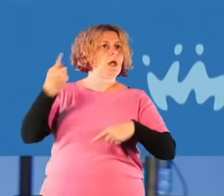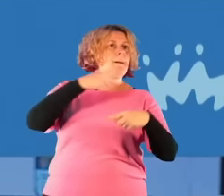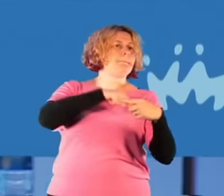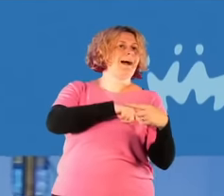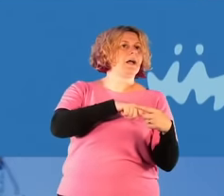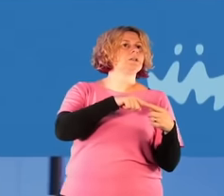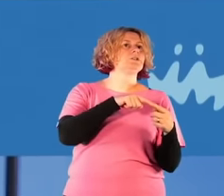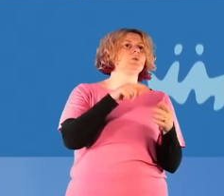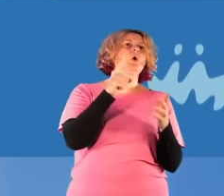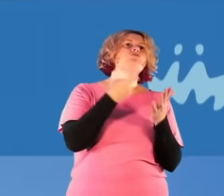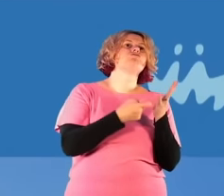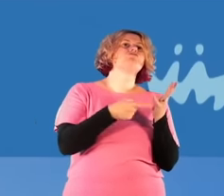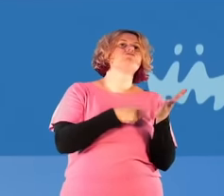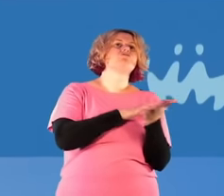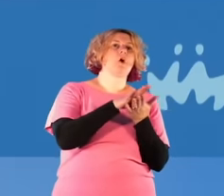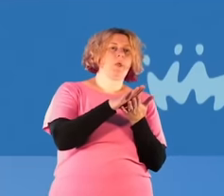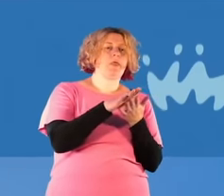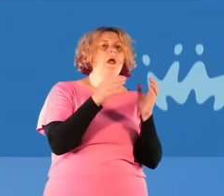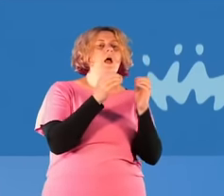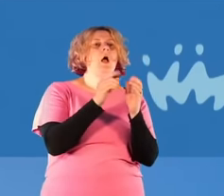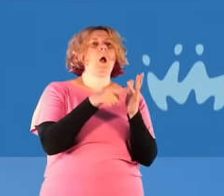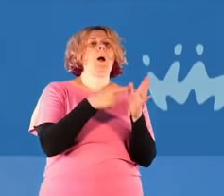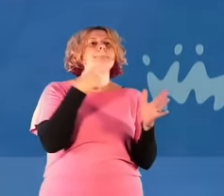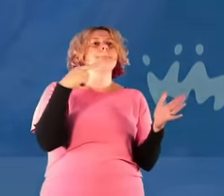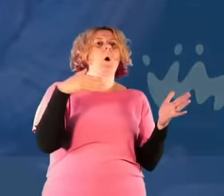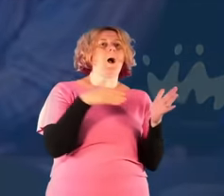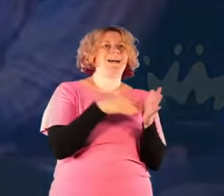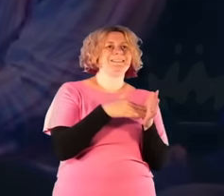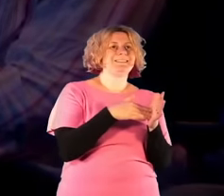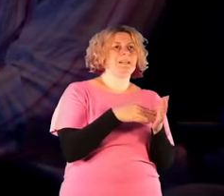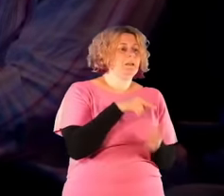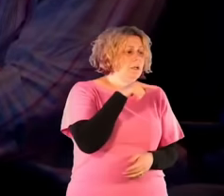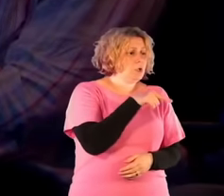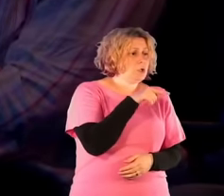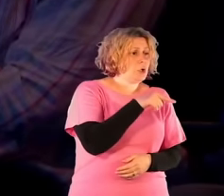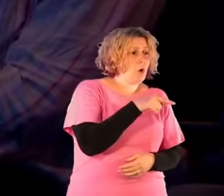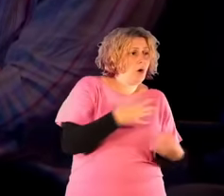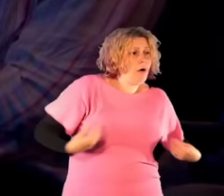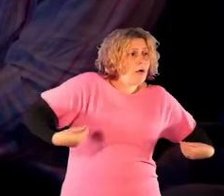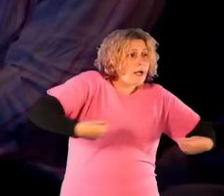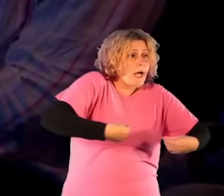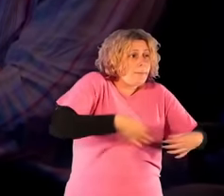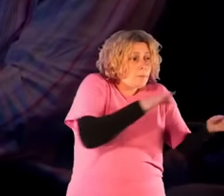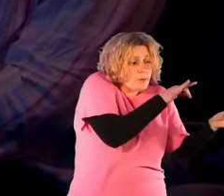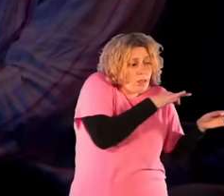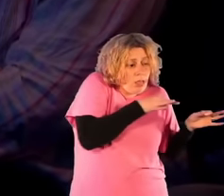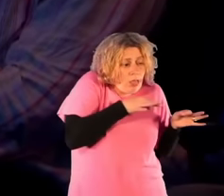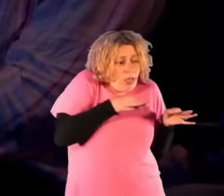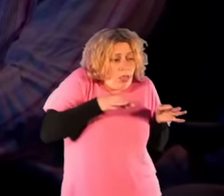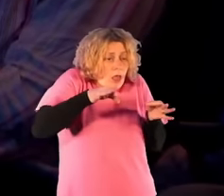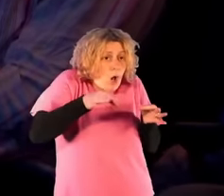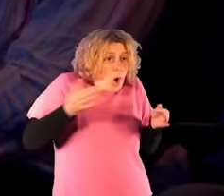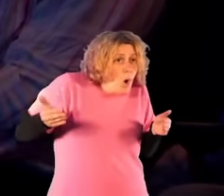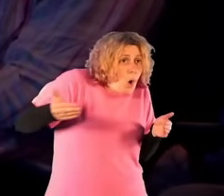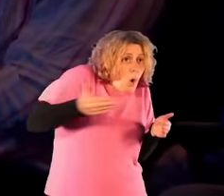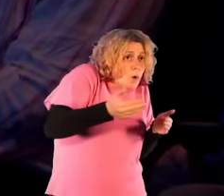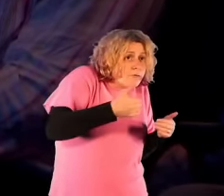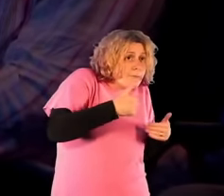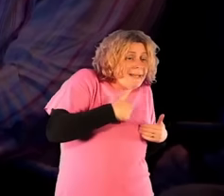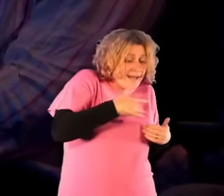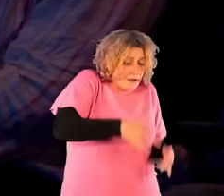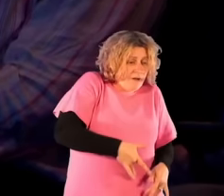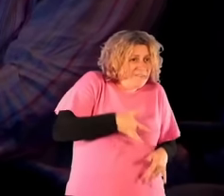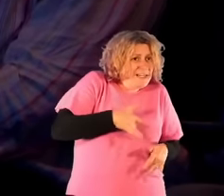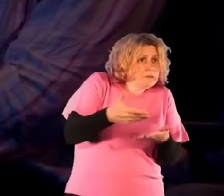corner of your garment over me? In other words, will you take me into that place of shelter, that place of security, that intimate place where I